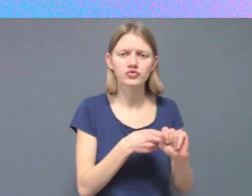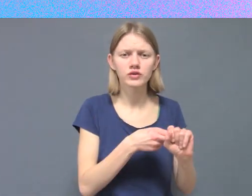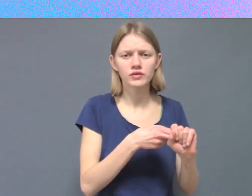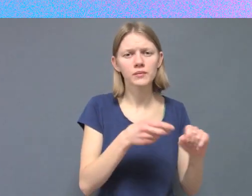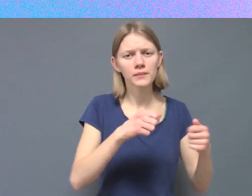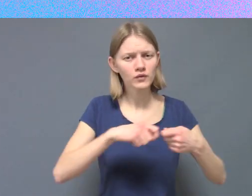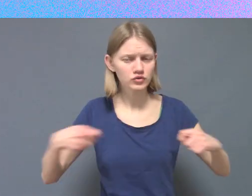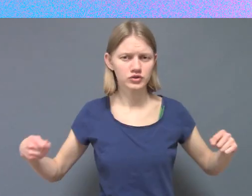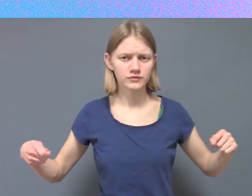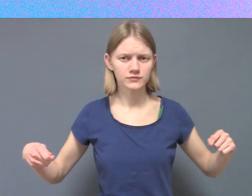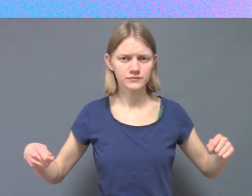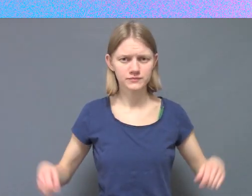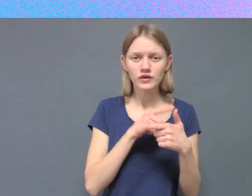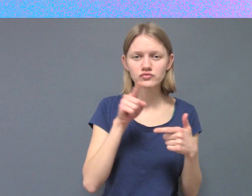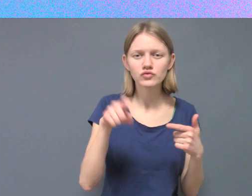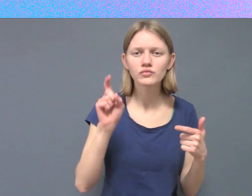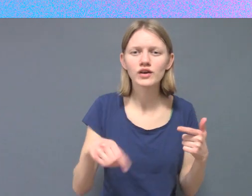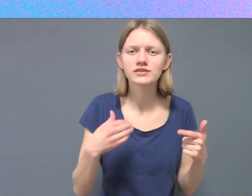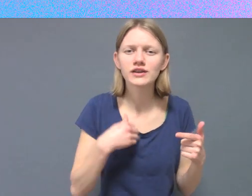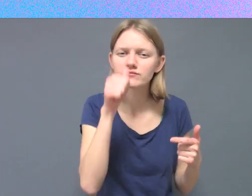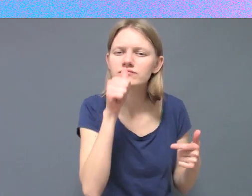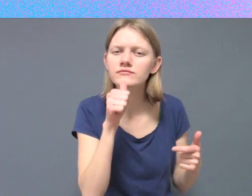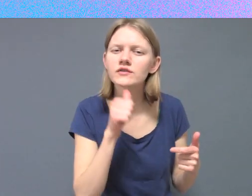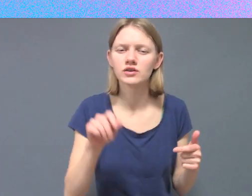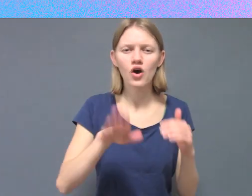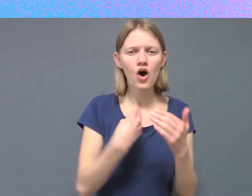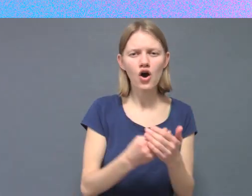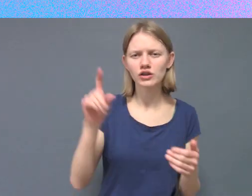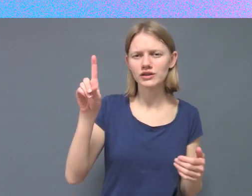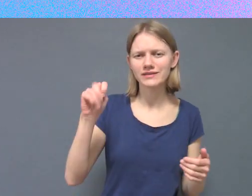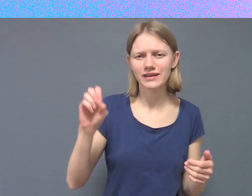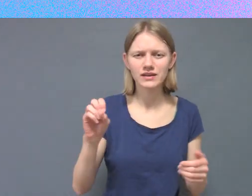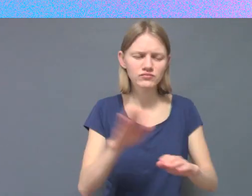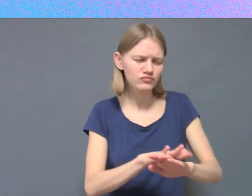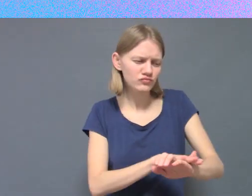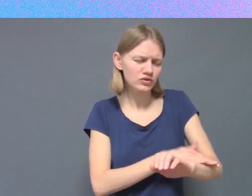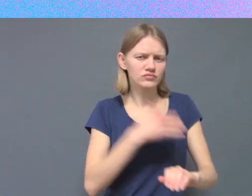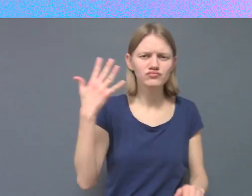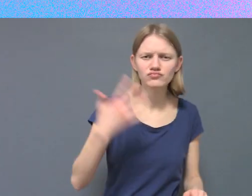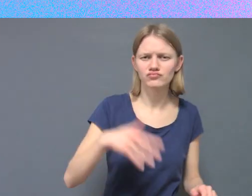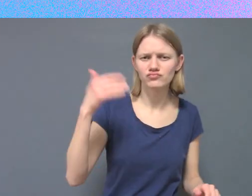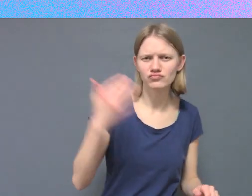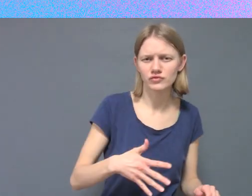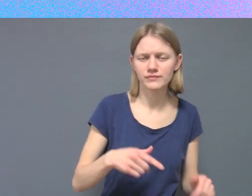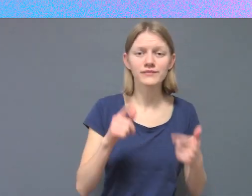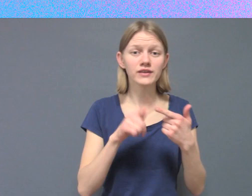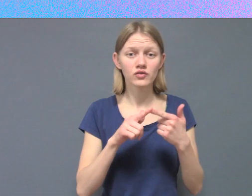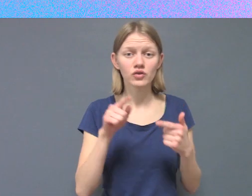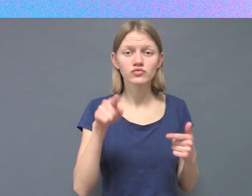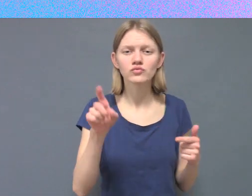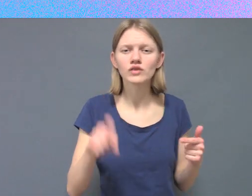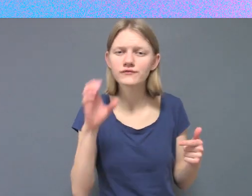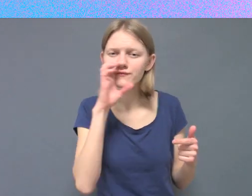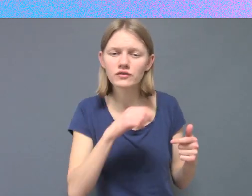with patience to download this data and find some device with enough memory to store it and enough computational power to work with